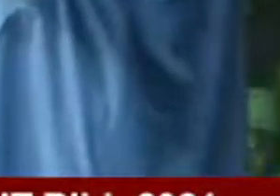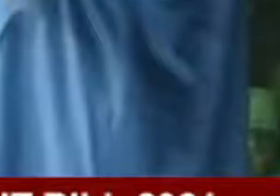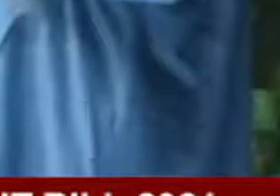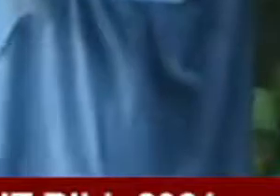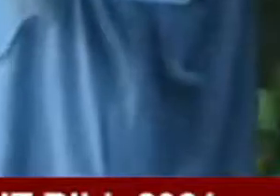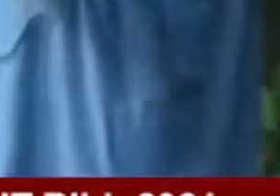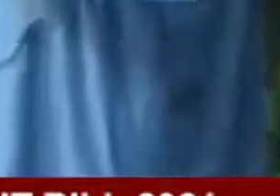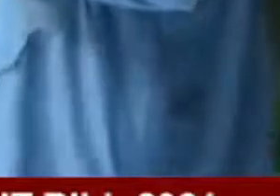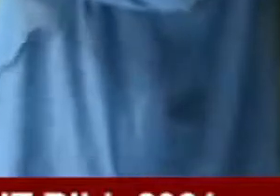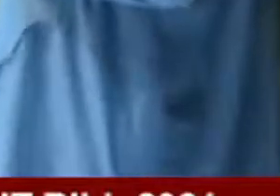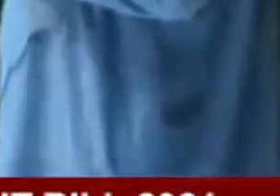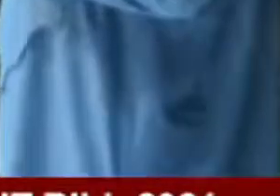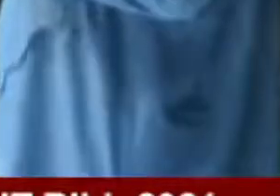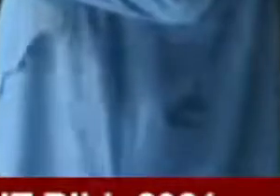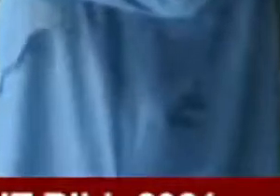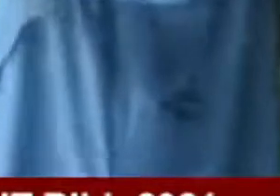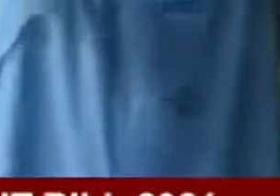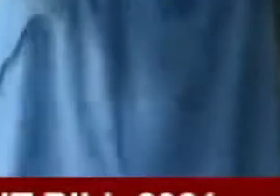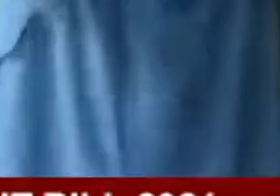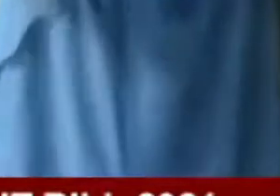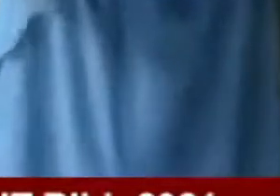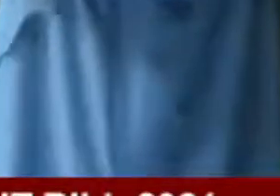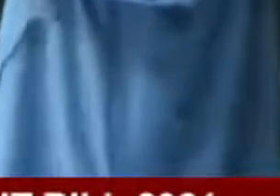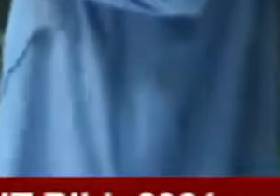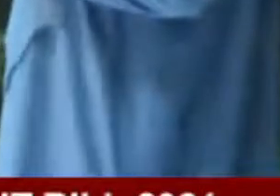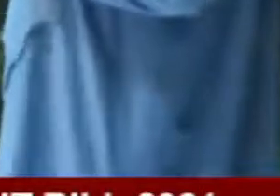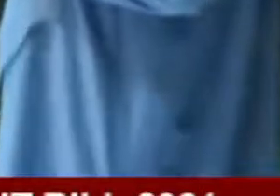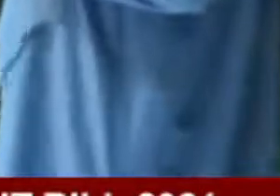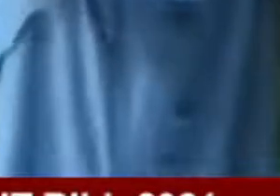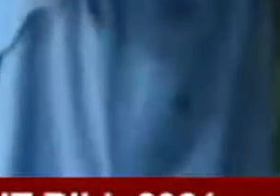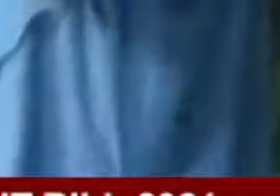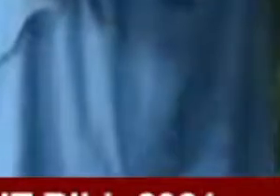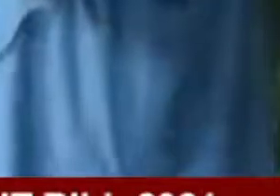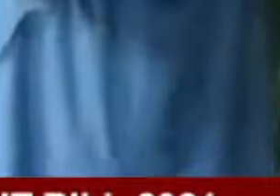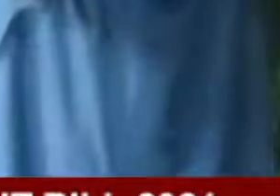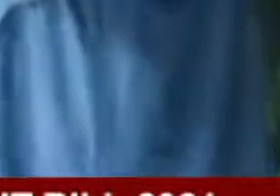This is one bill that have further given impetus to our